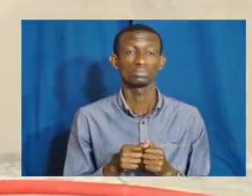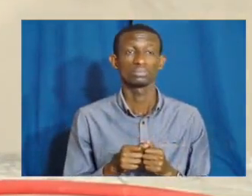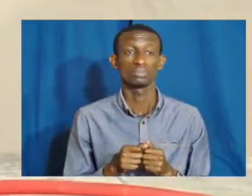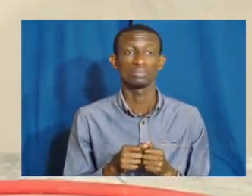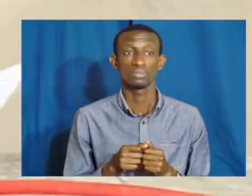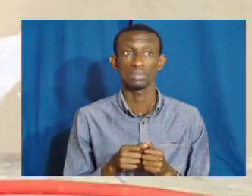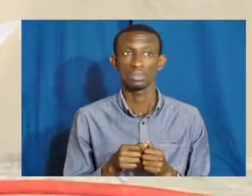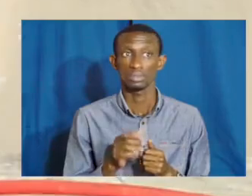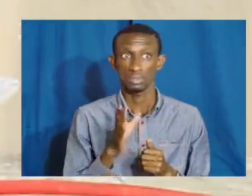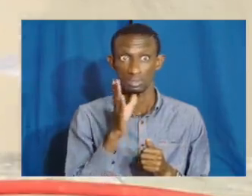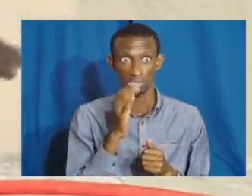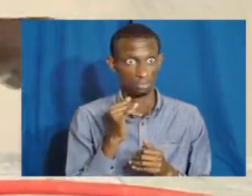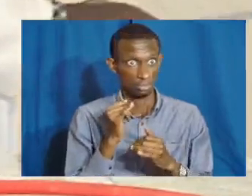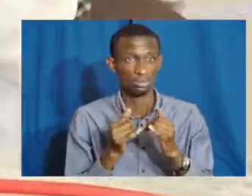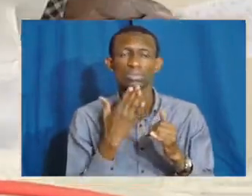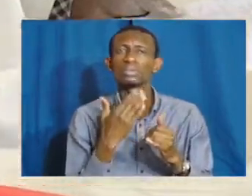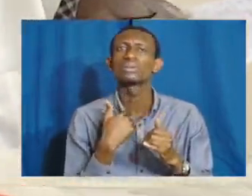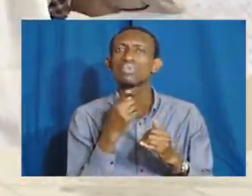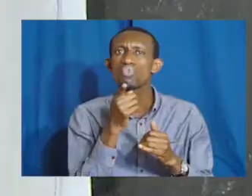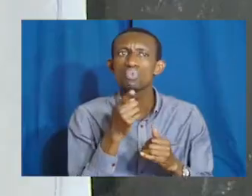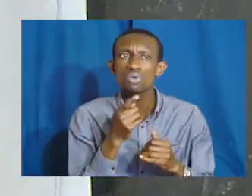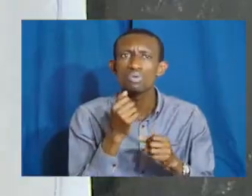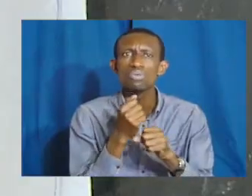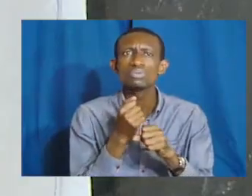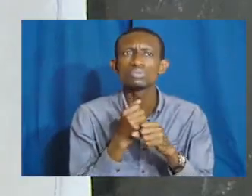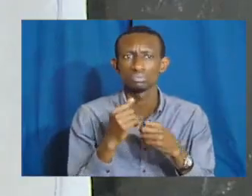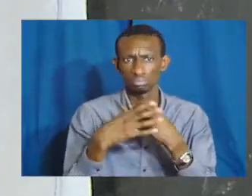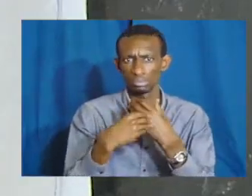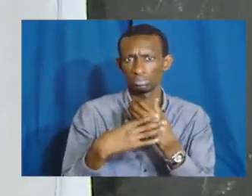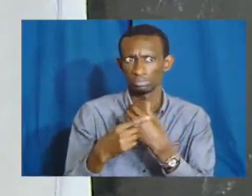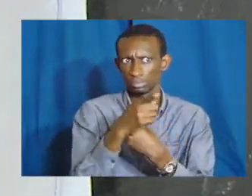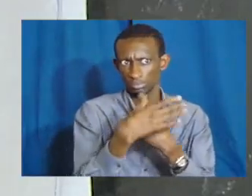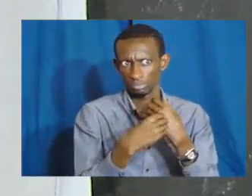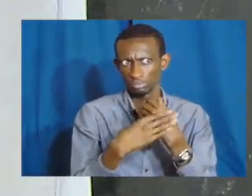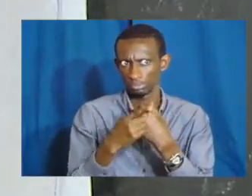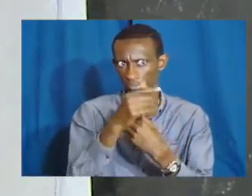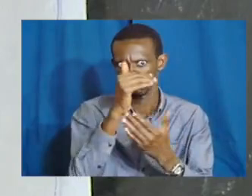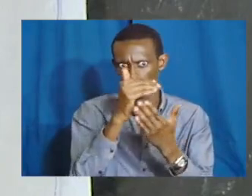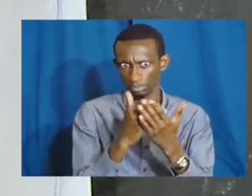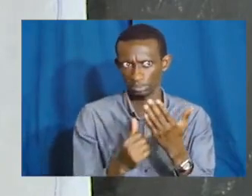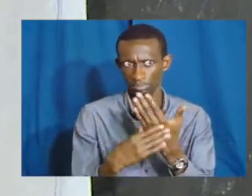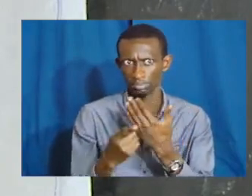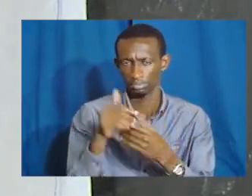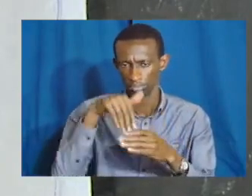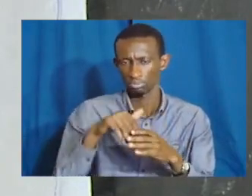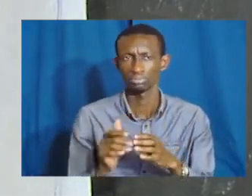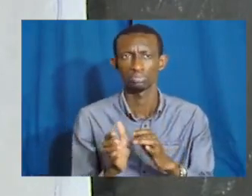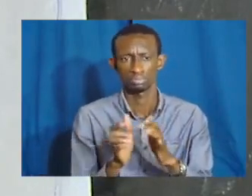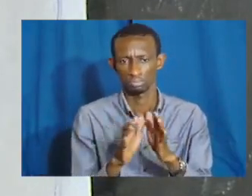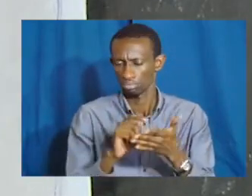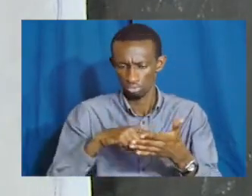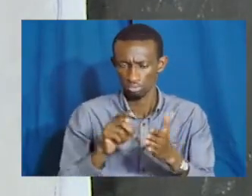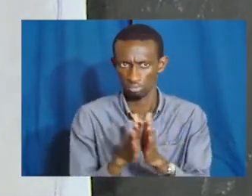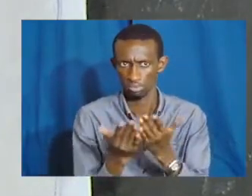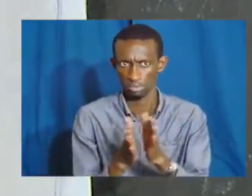I wind up, I want you to answer these. Just take note and write these questions in your